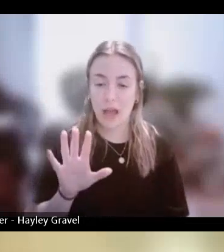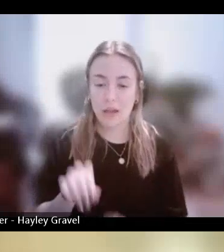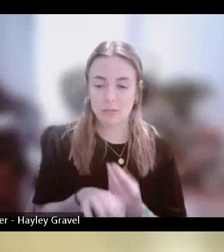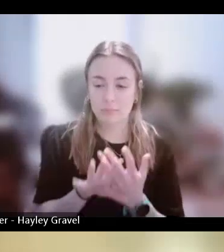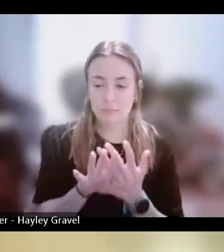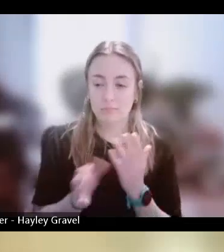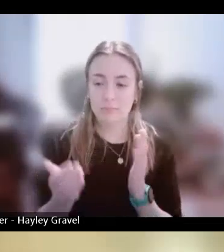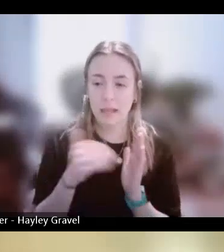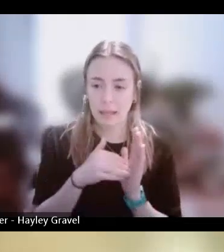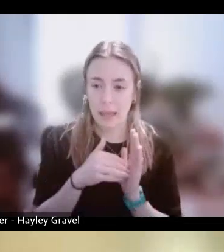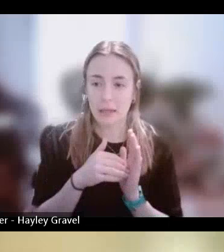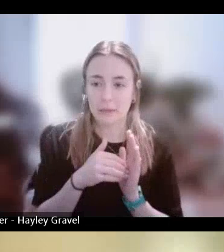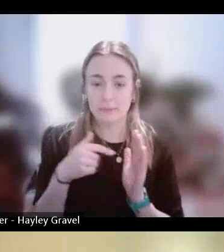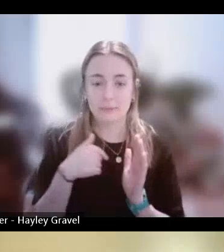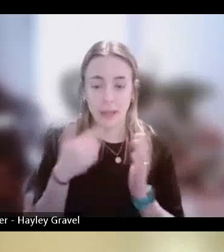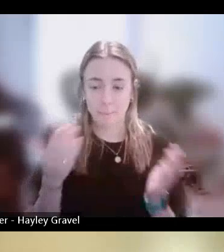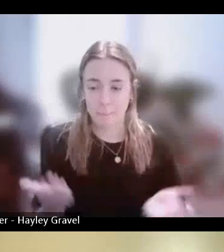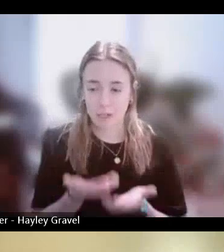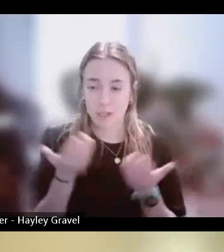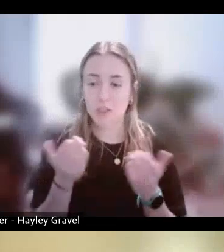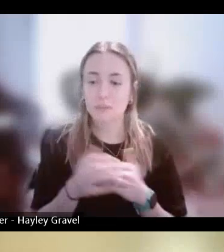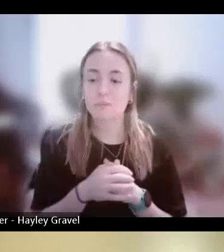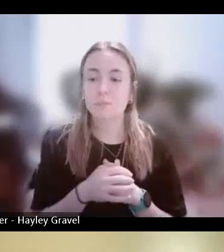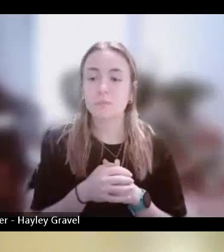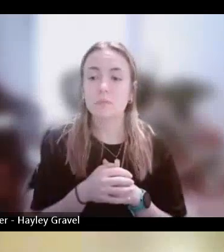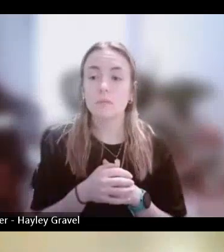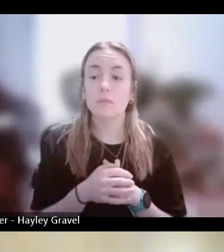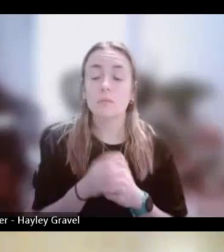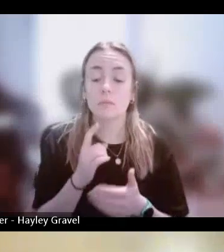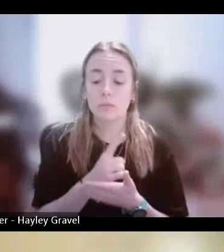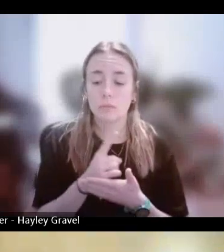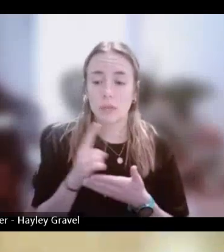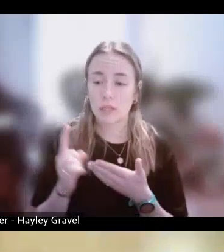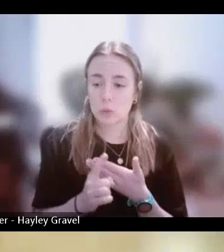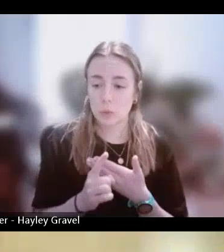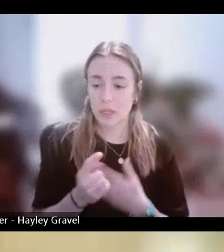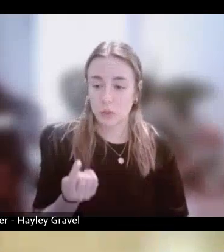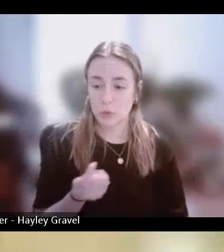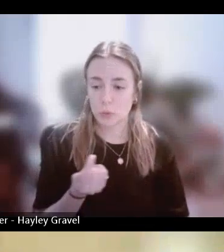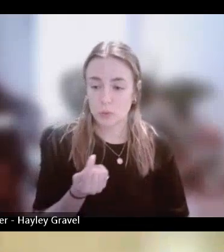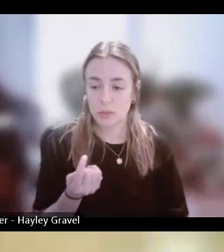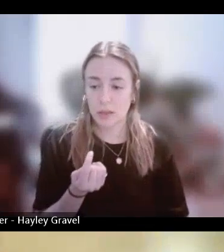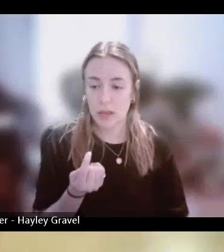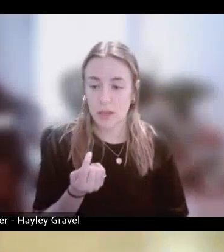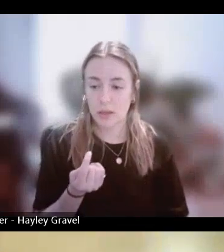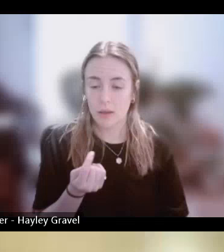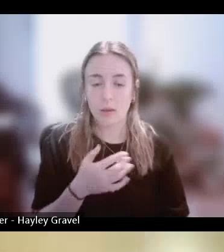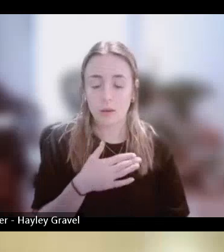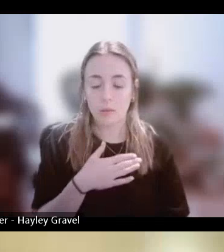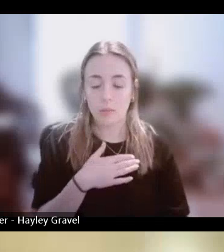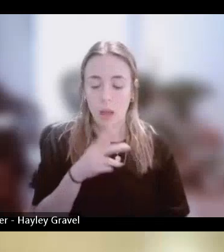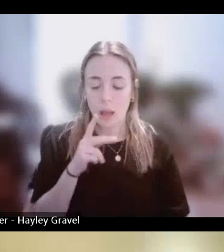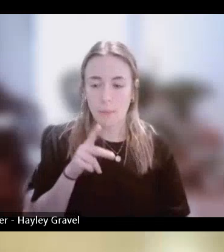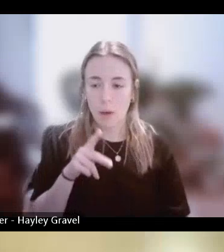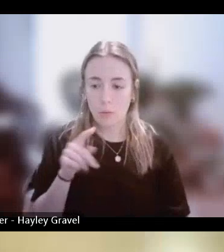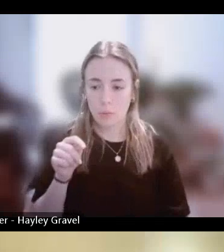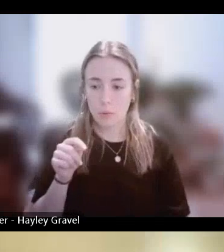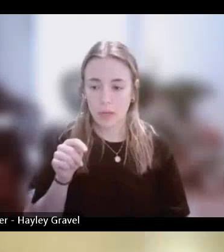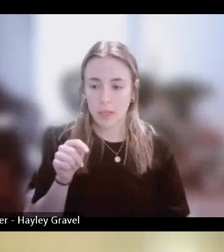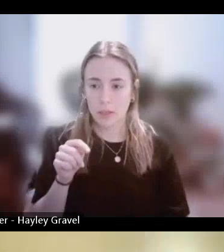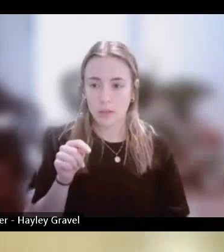computer. For our time on Tuesday, I will share my PowerPoint that I used when I defended